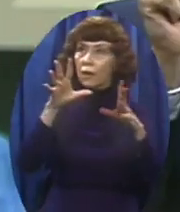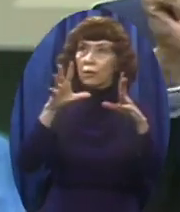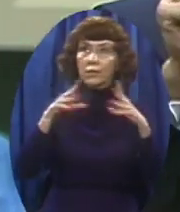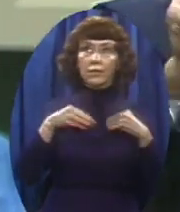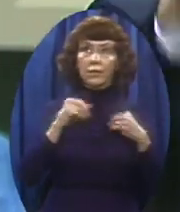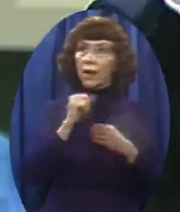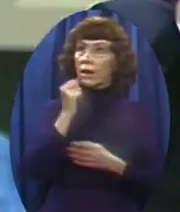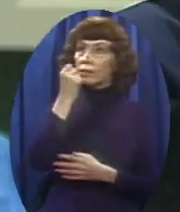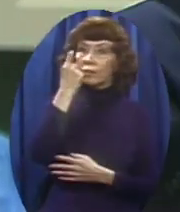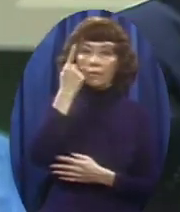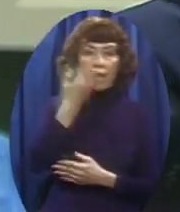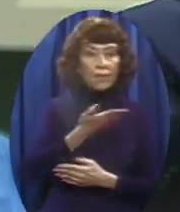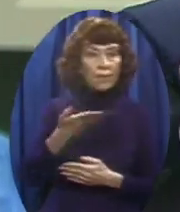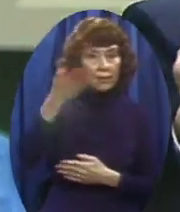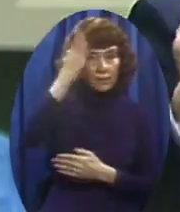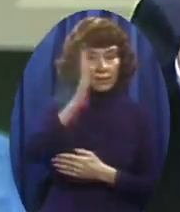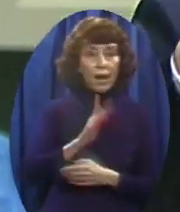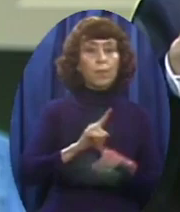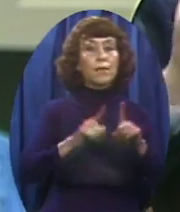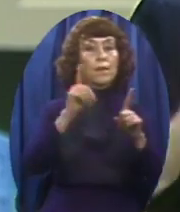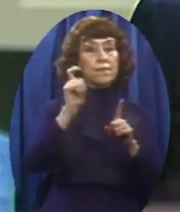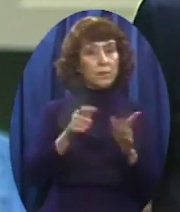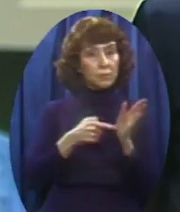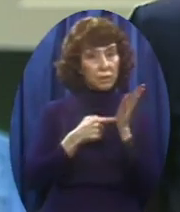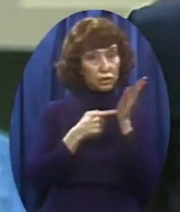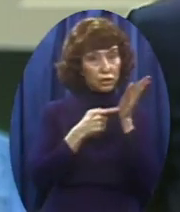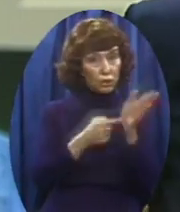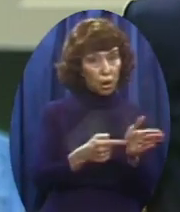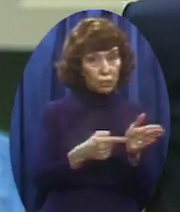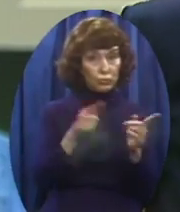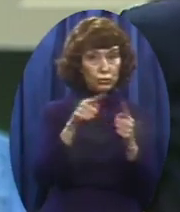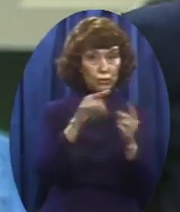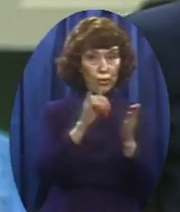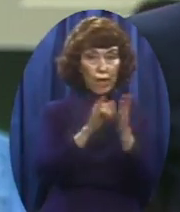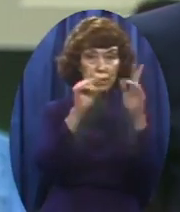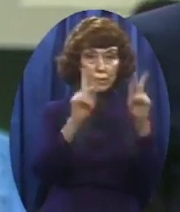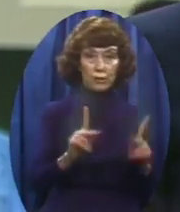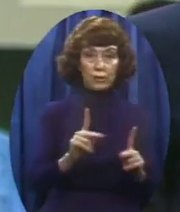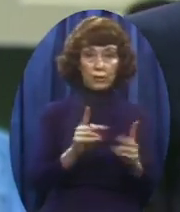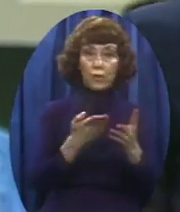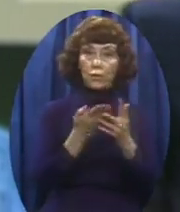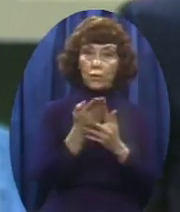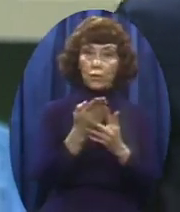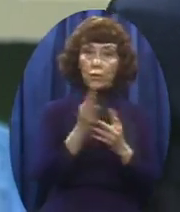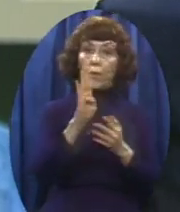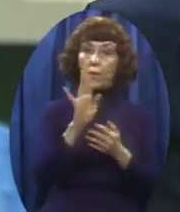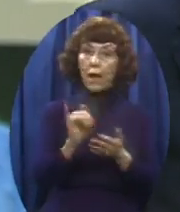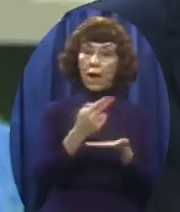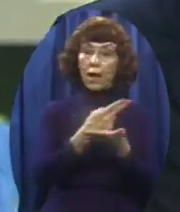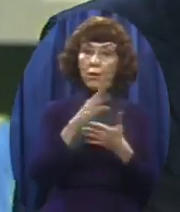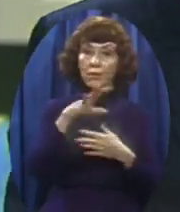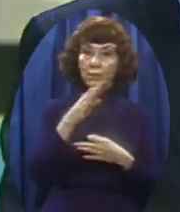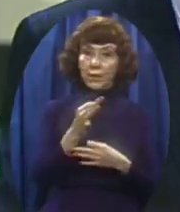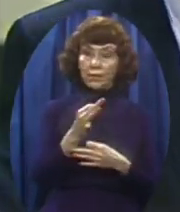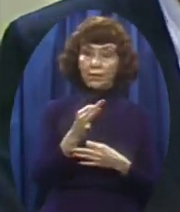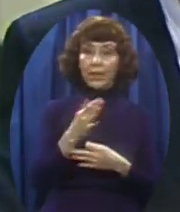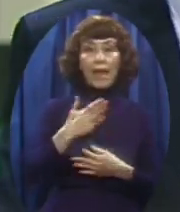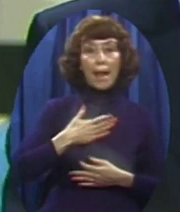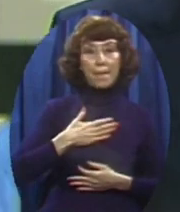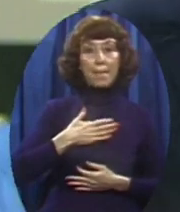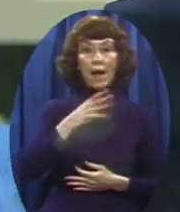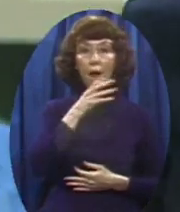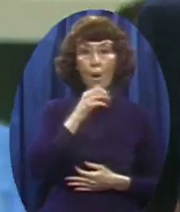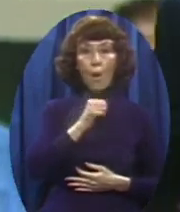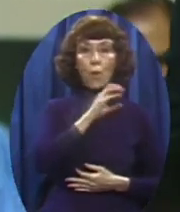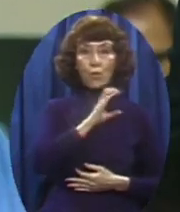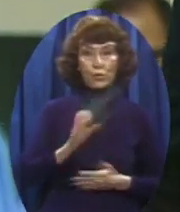be shown to him, revealed to him by the Spirit. And this old Christian friend, long since in heaven, referred